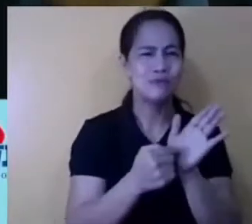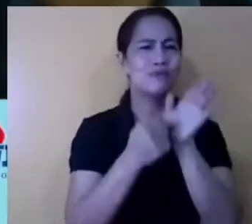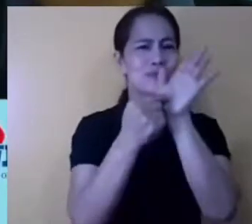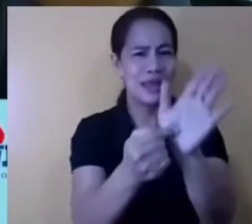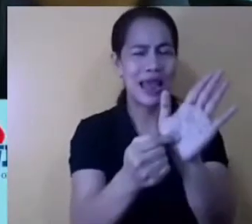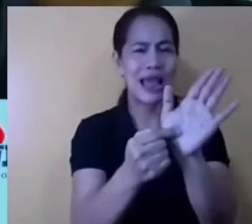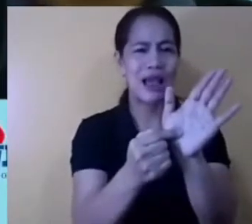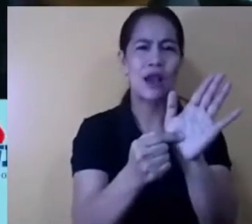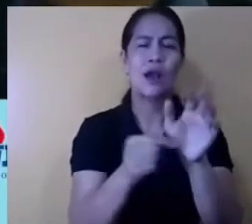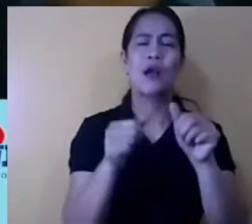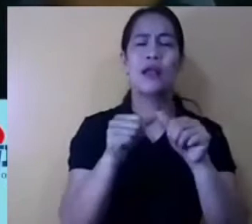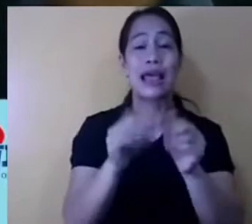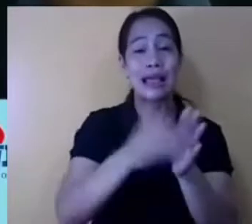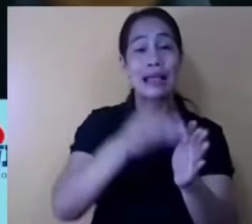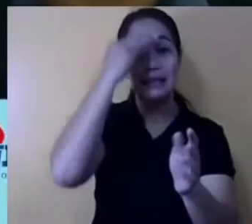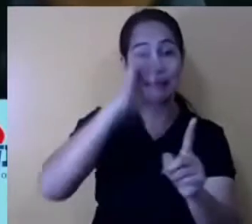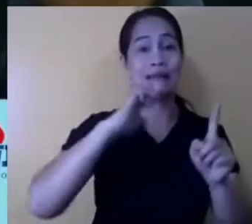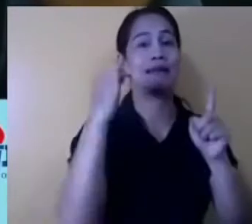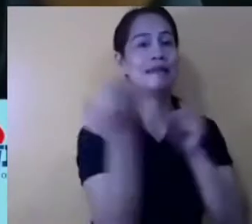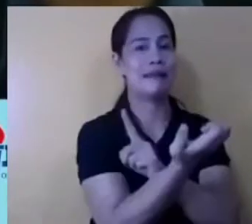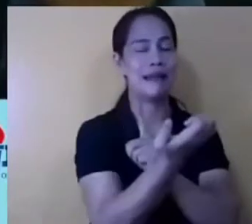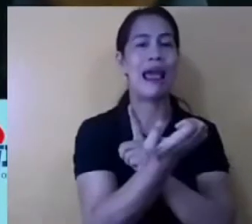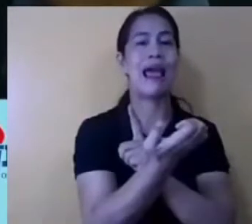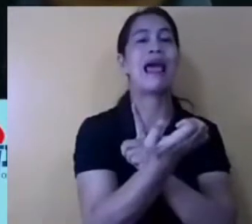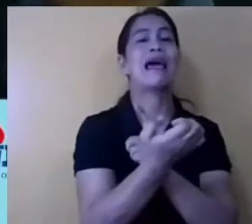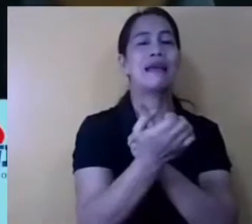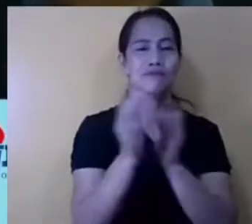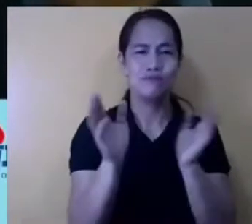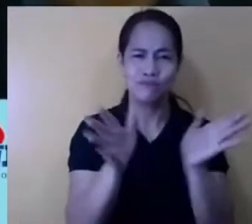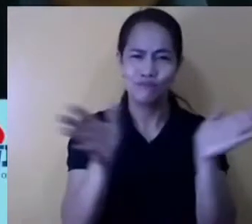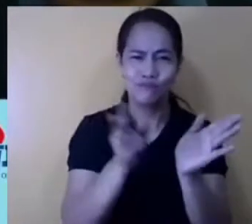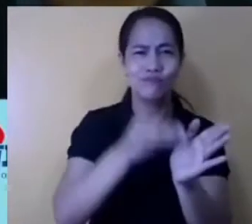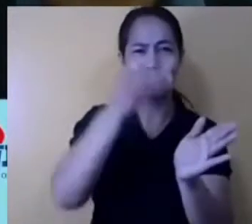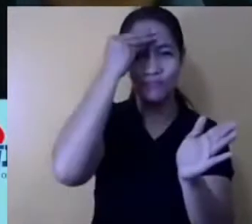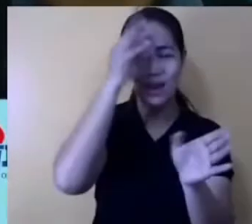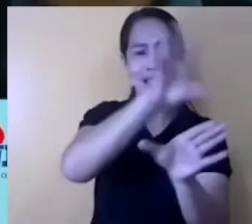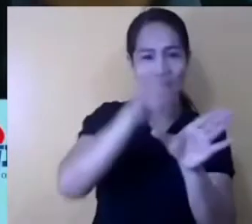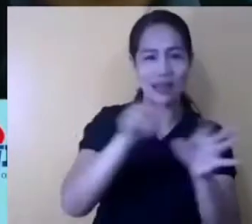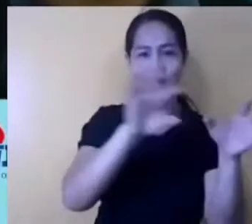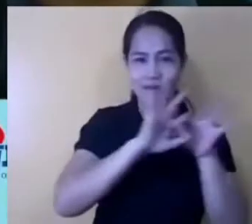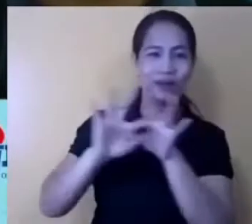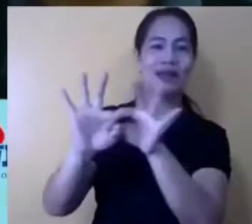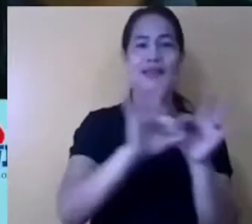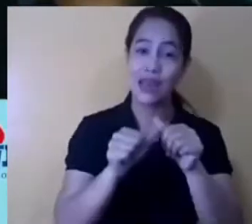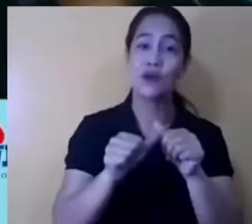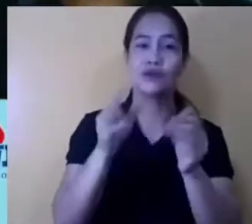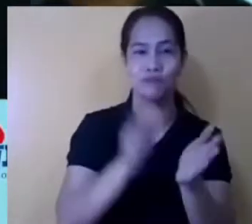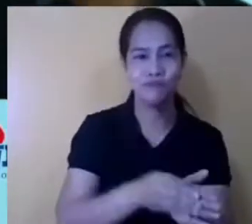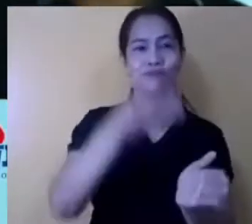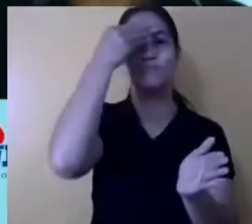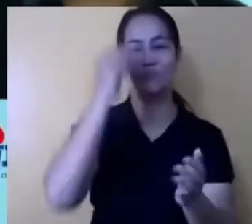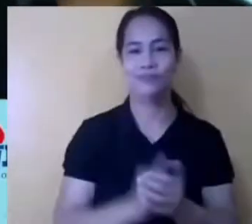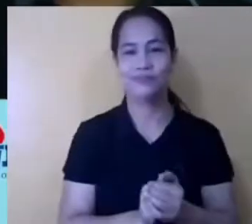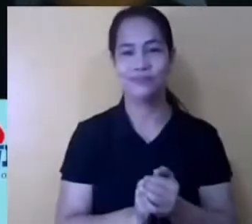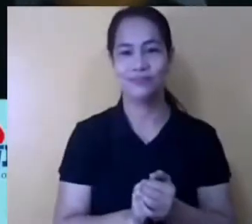learning environments that nurture and inspire learners to participate, cooperate, and collaborate in continued learning. How